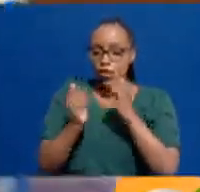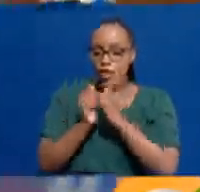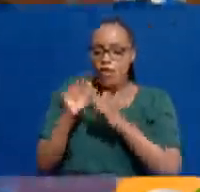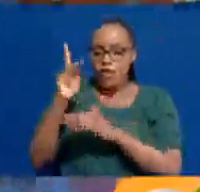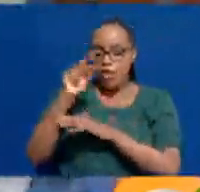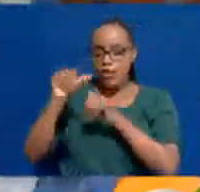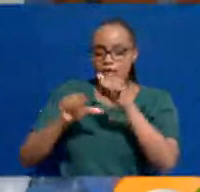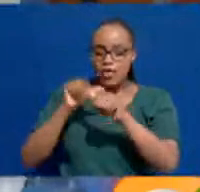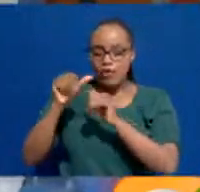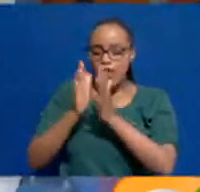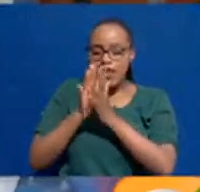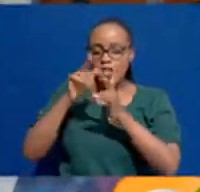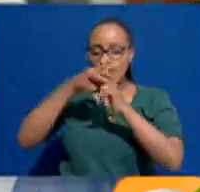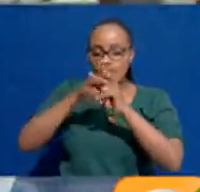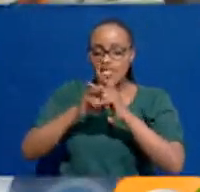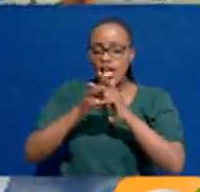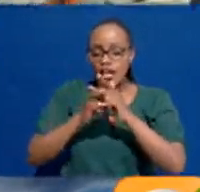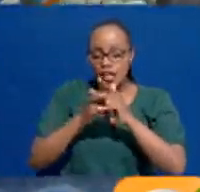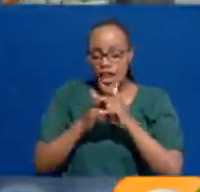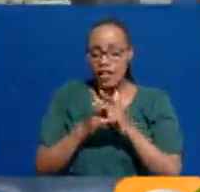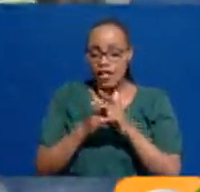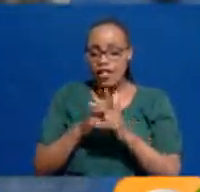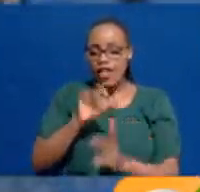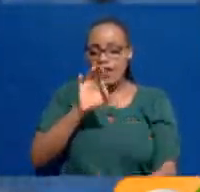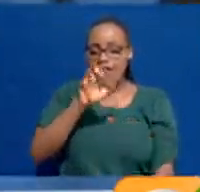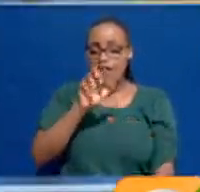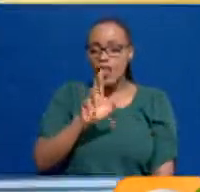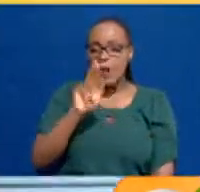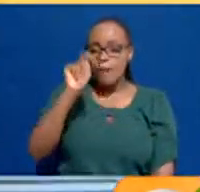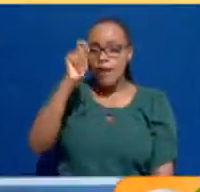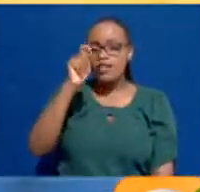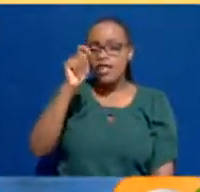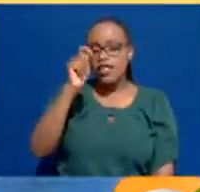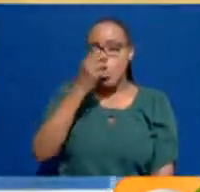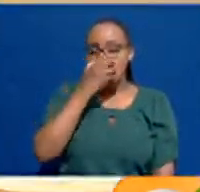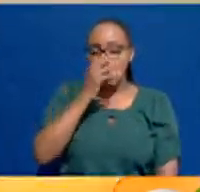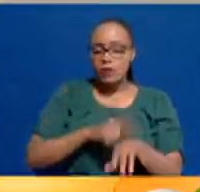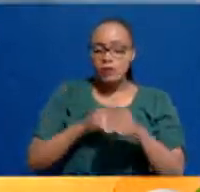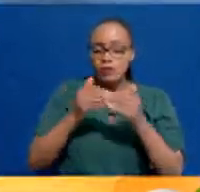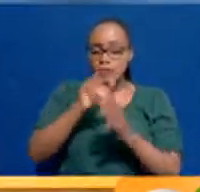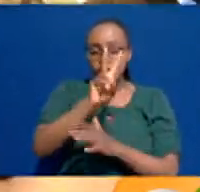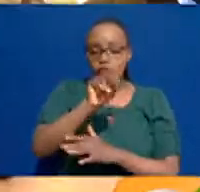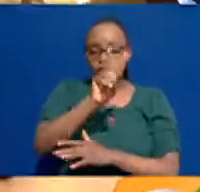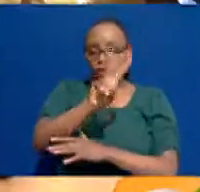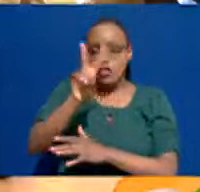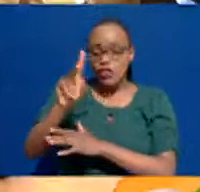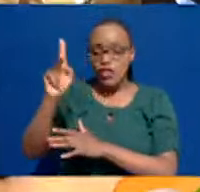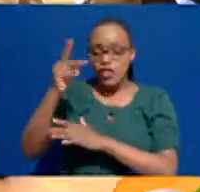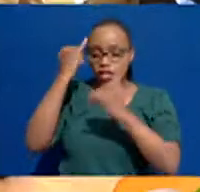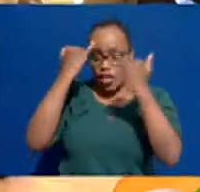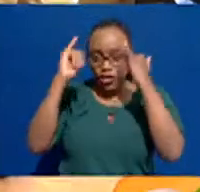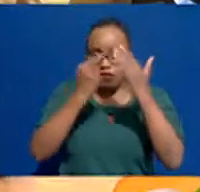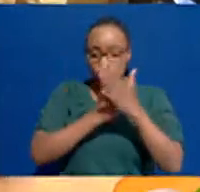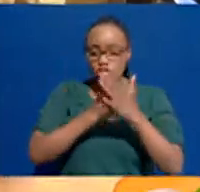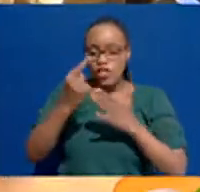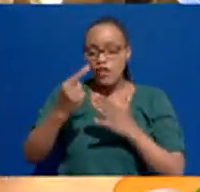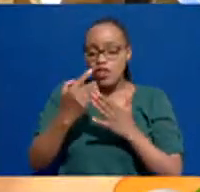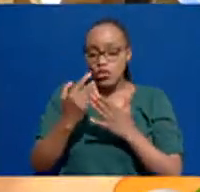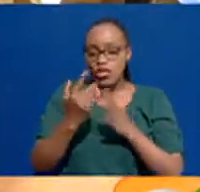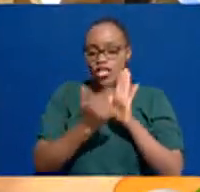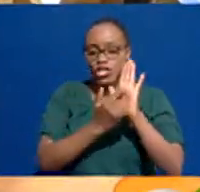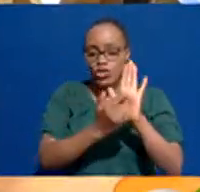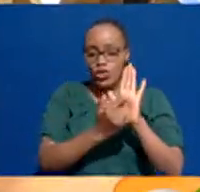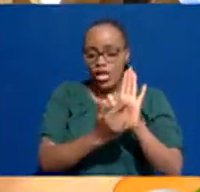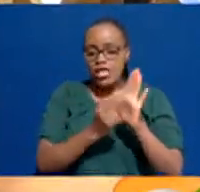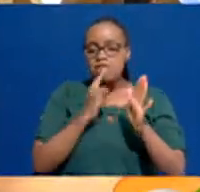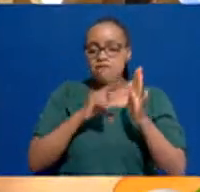Kenya Science and Engineering Fair. President William Ruto, while opening the 2022 Kenya Innovation Week Expo,